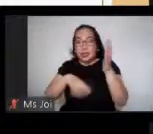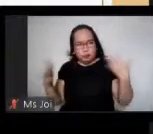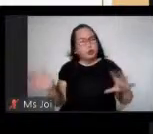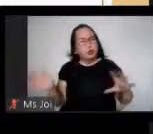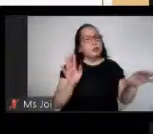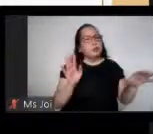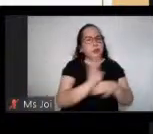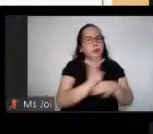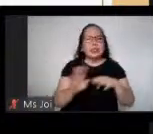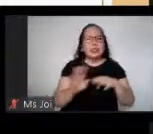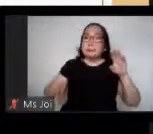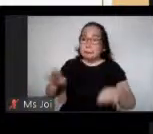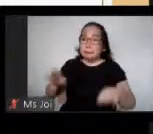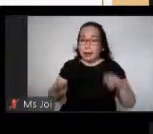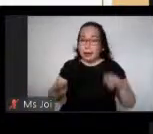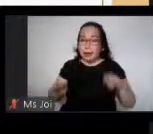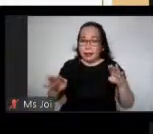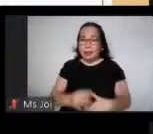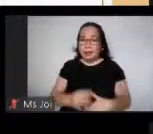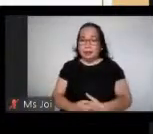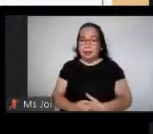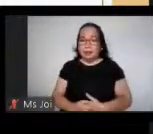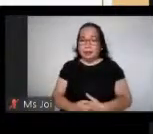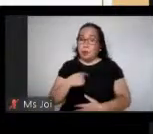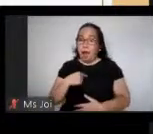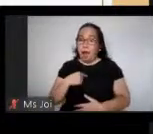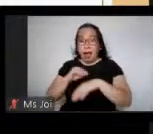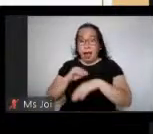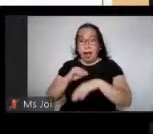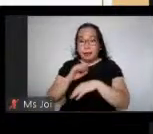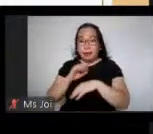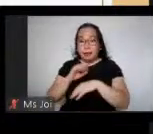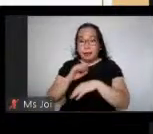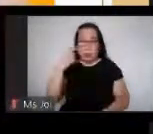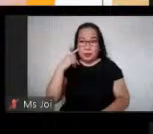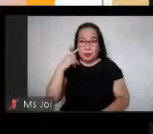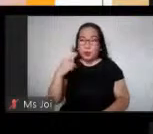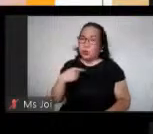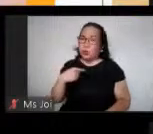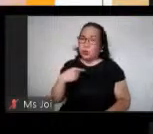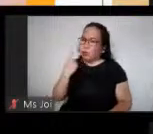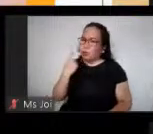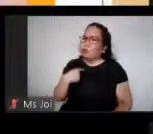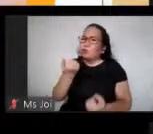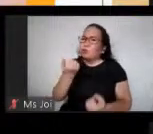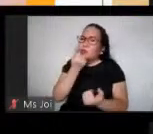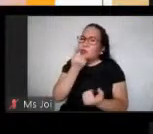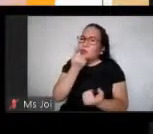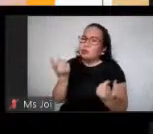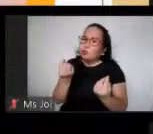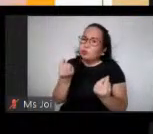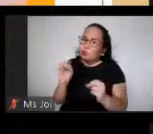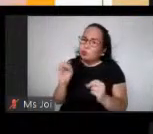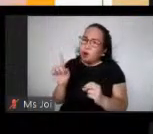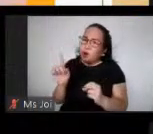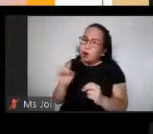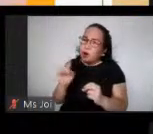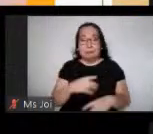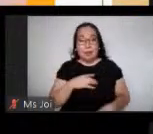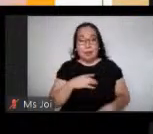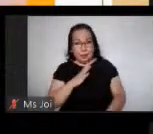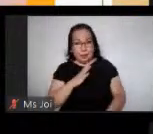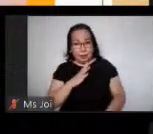So what will I advise teacher here? Tatanong niya, saan kaya ako nagkamali? So I will remind